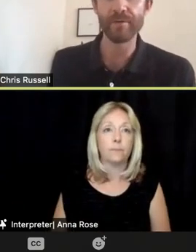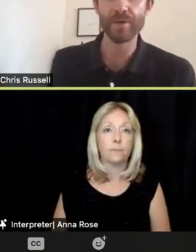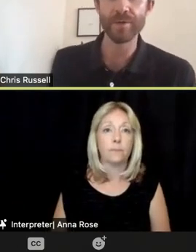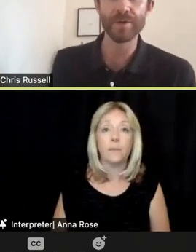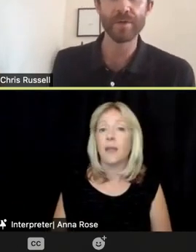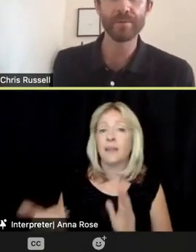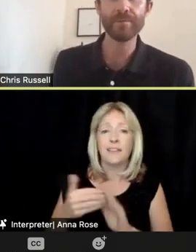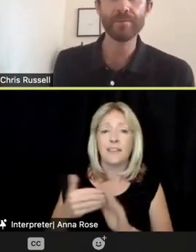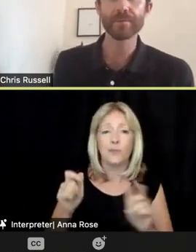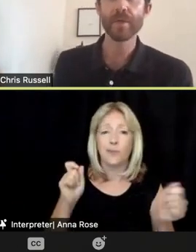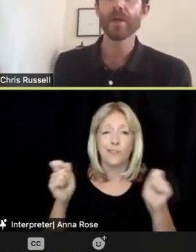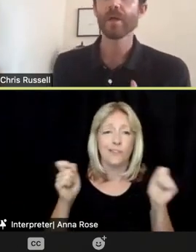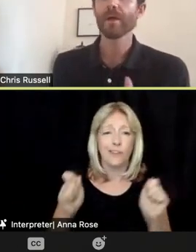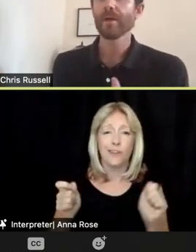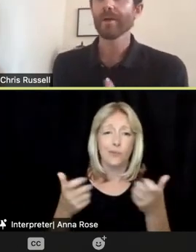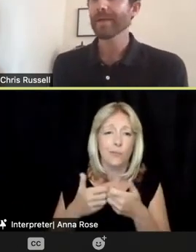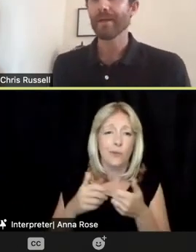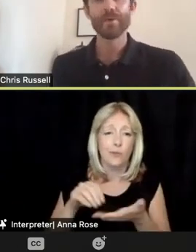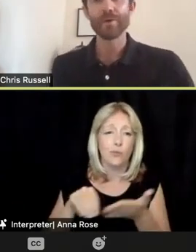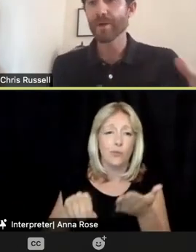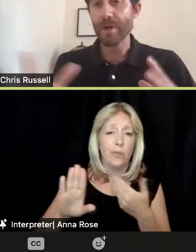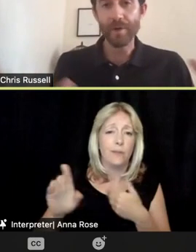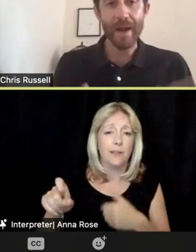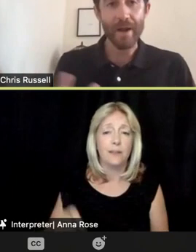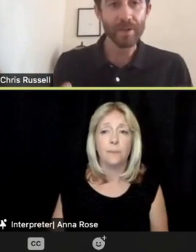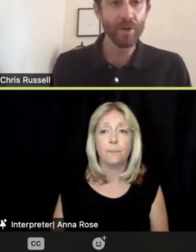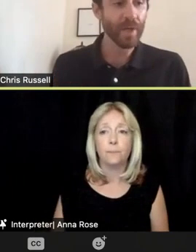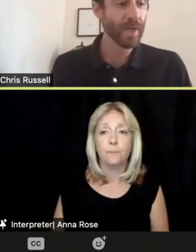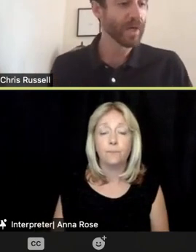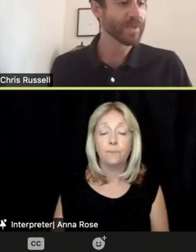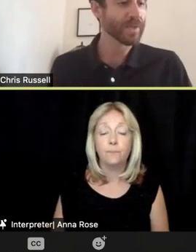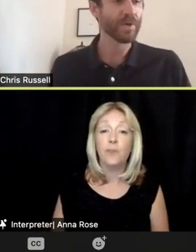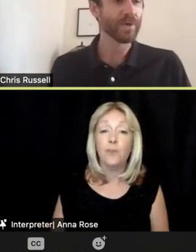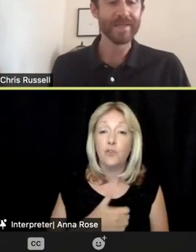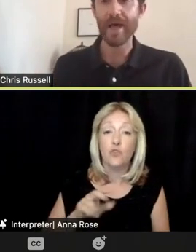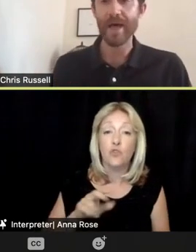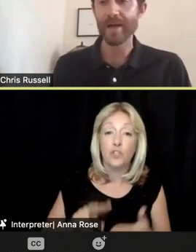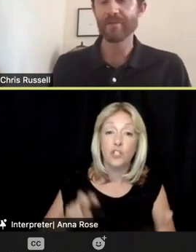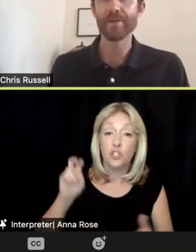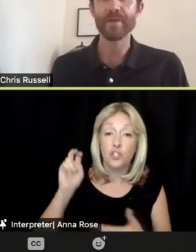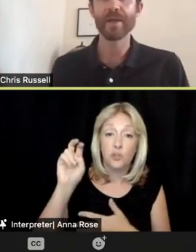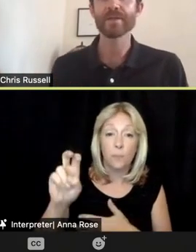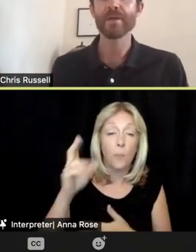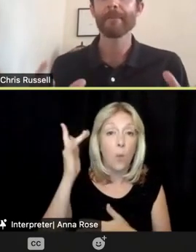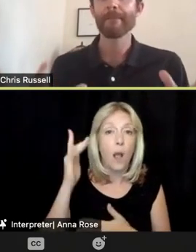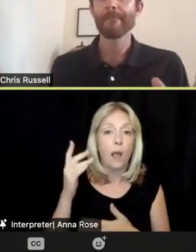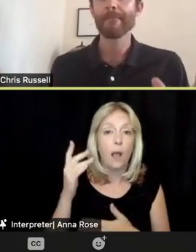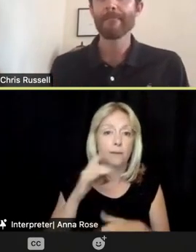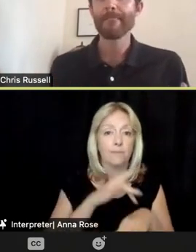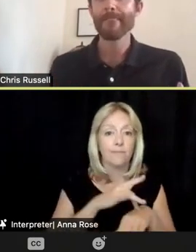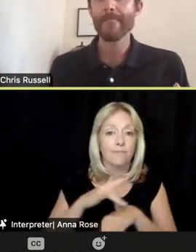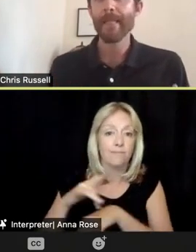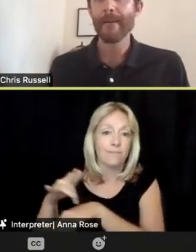to your individual student. Okay, we're jumping around a little bit here because we're addressing a lot of different things.